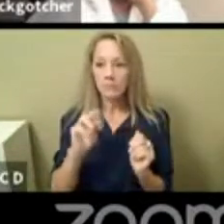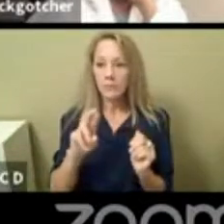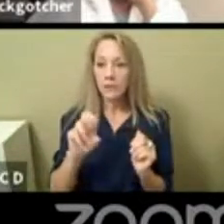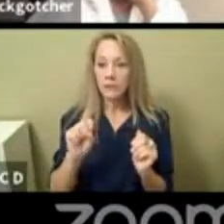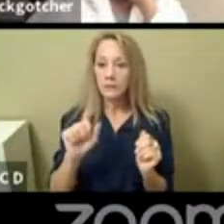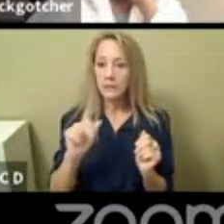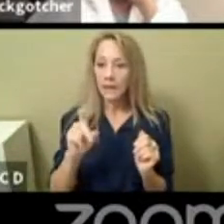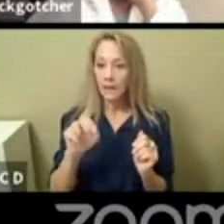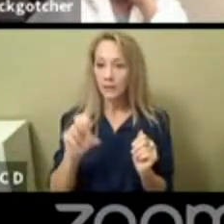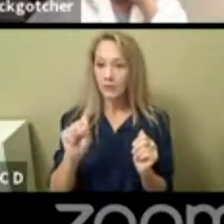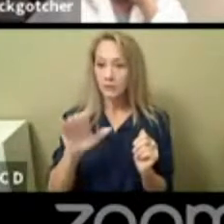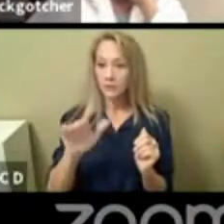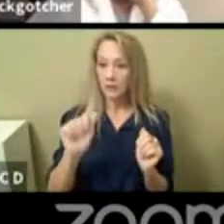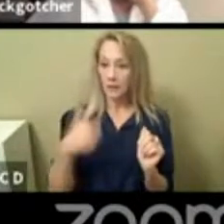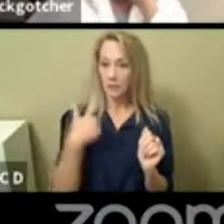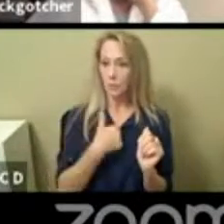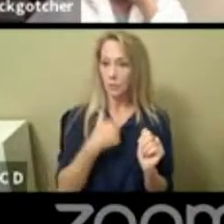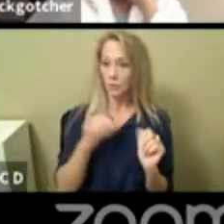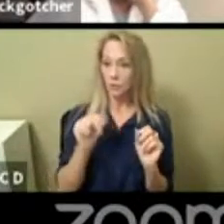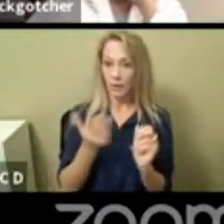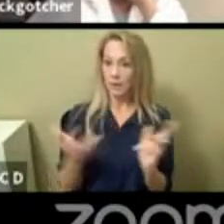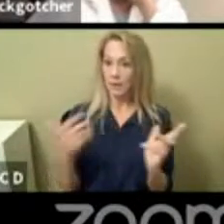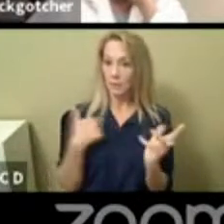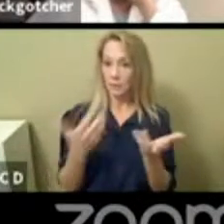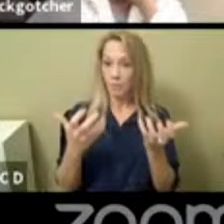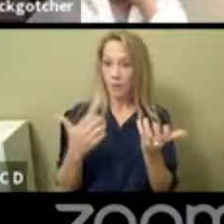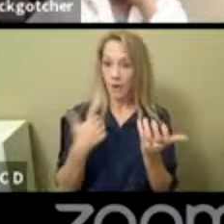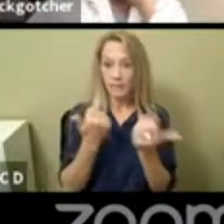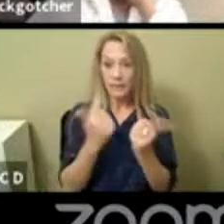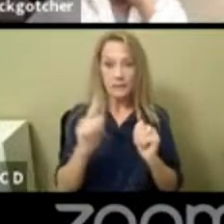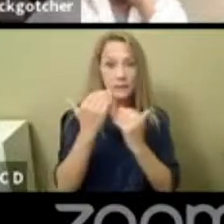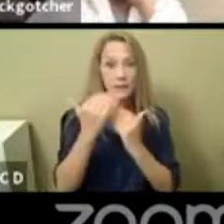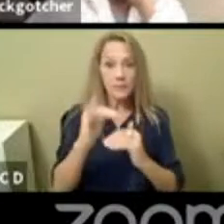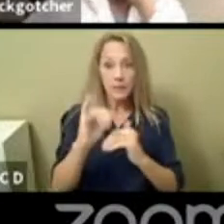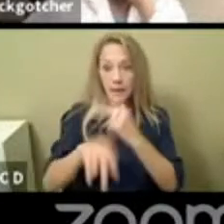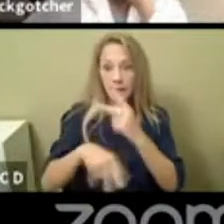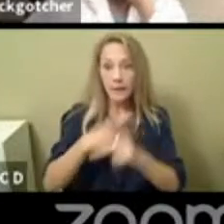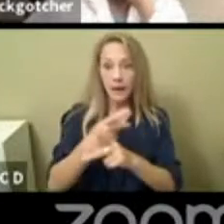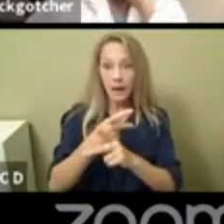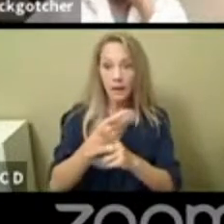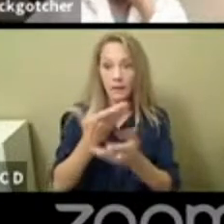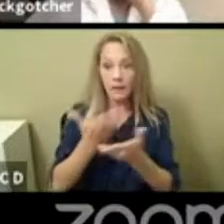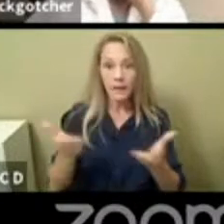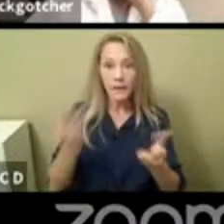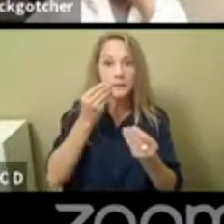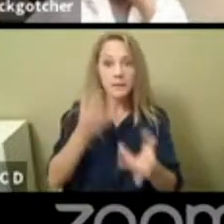anything like that we want to? Are there any limitations on those types of things?